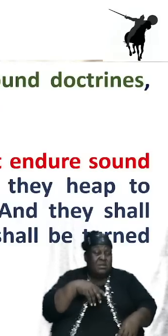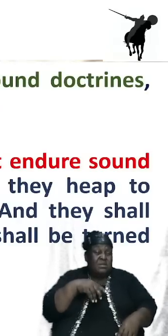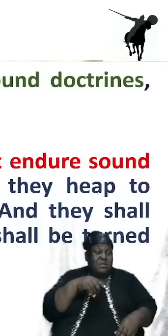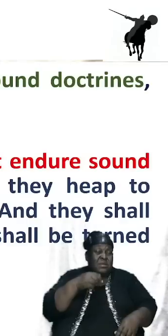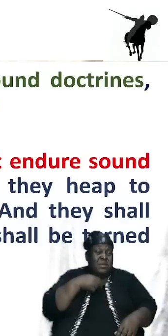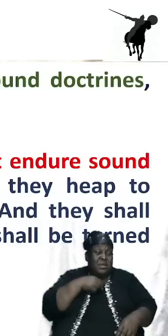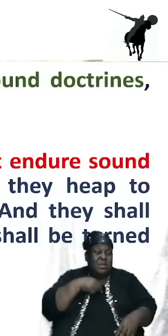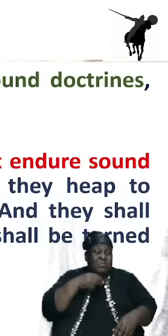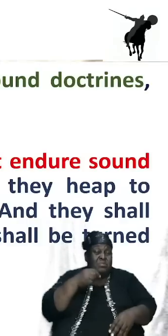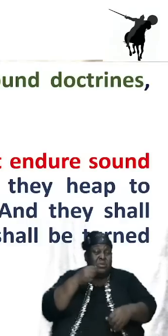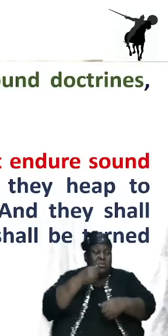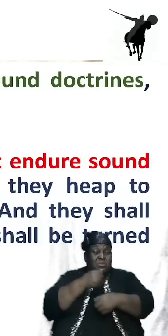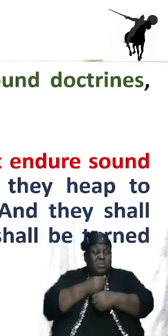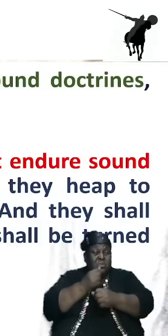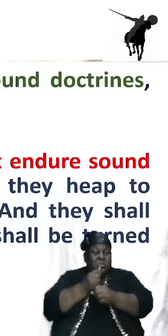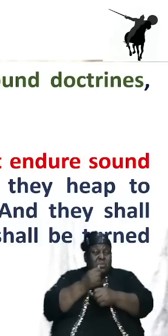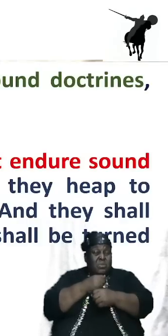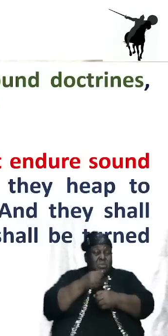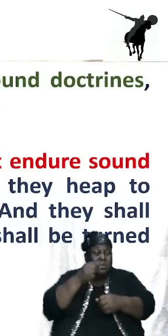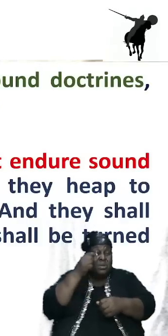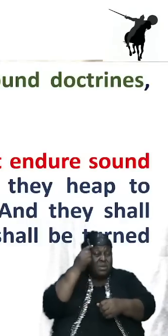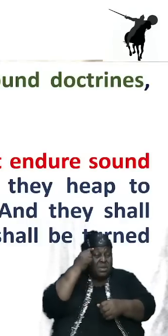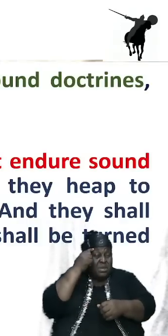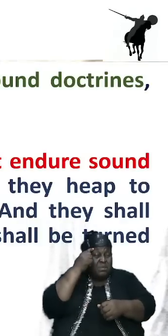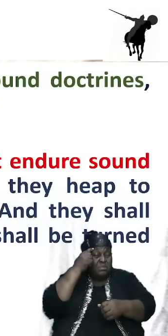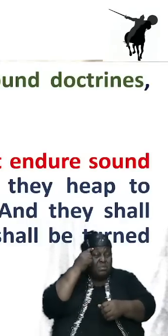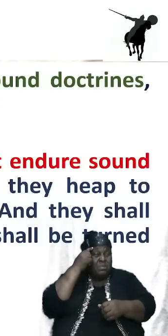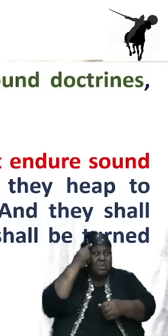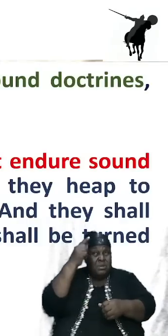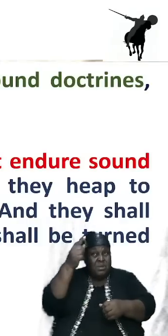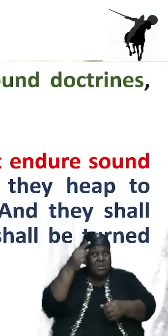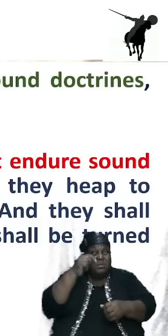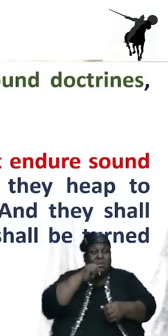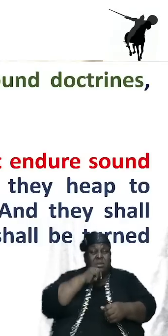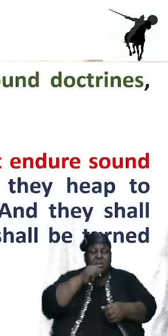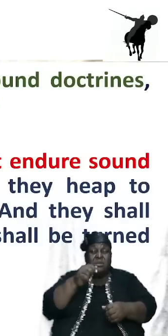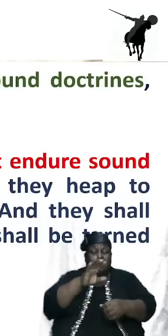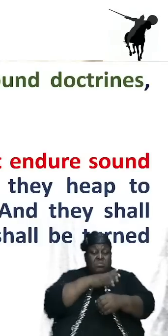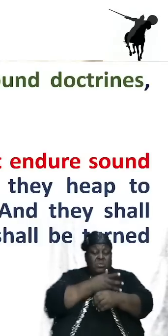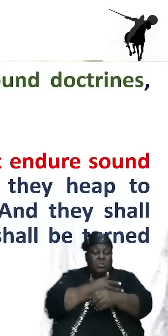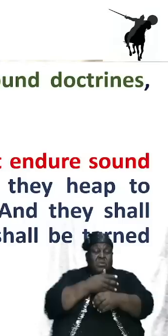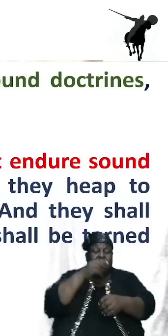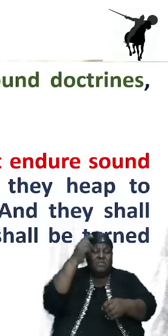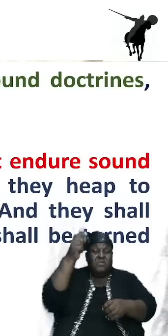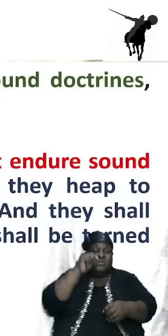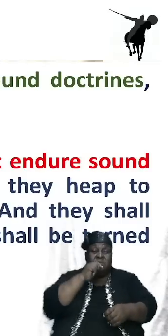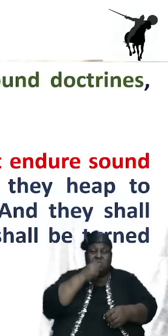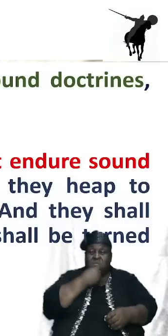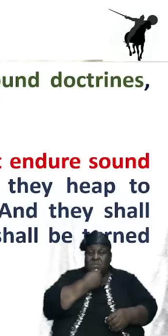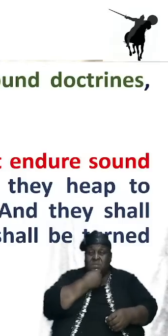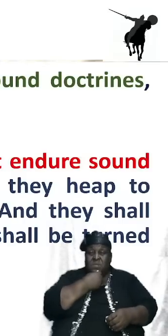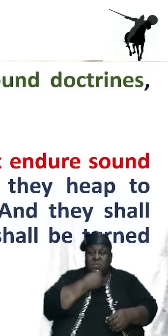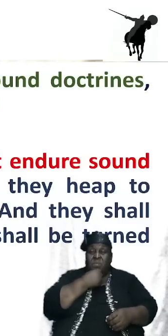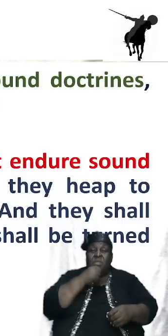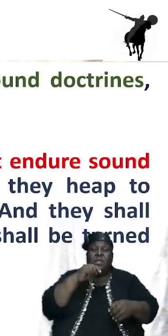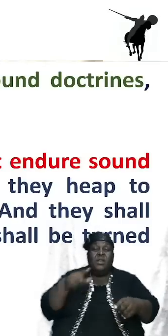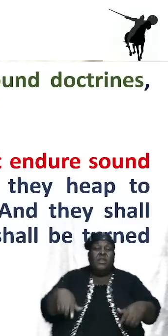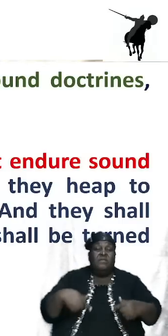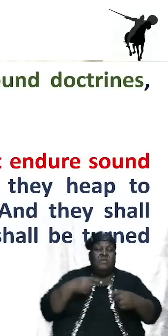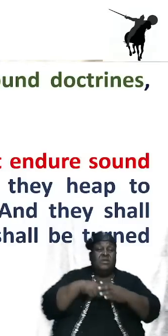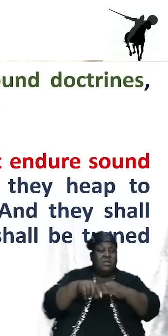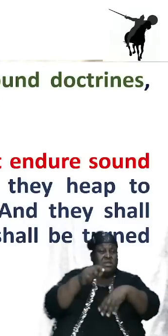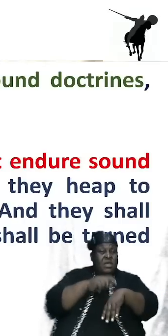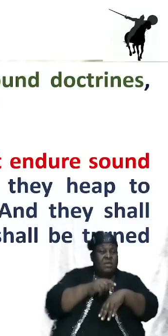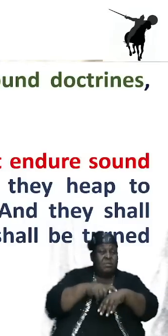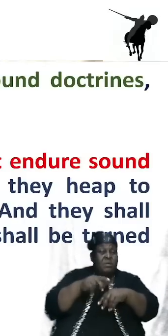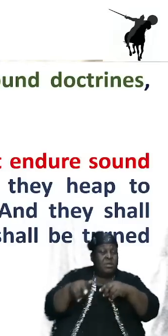in the fellowship of his suffering. Amen. But we are living in a season, amen, where people don't want to hear the